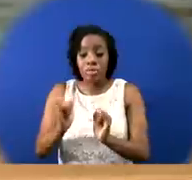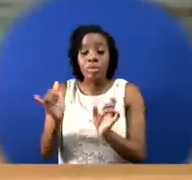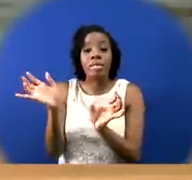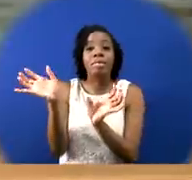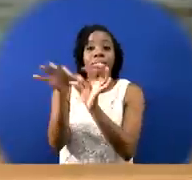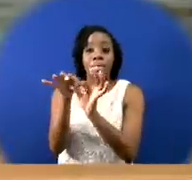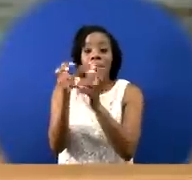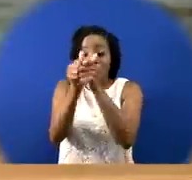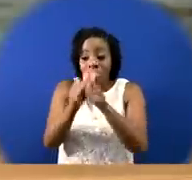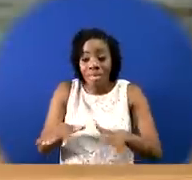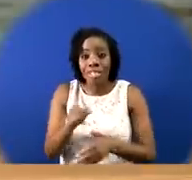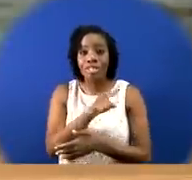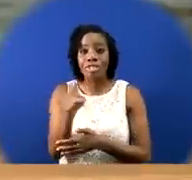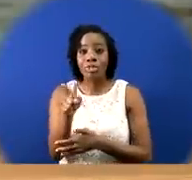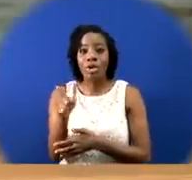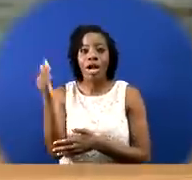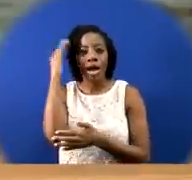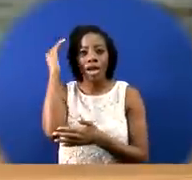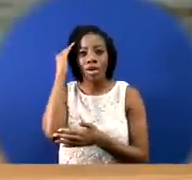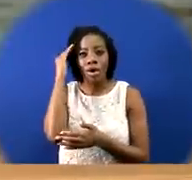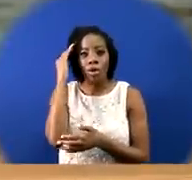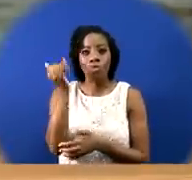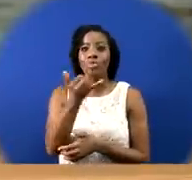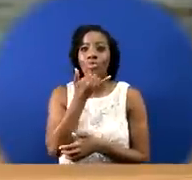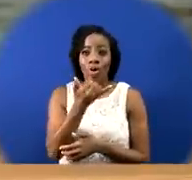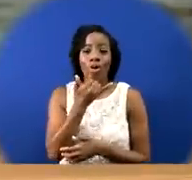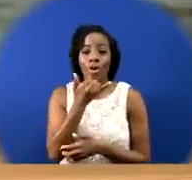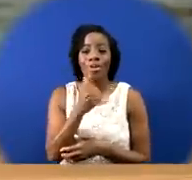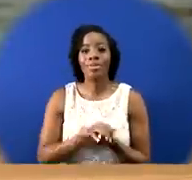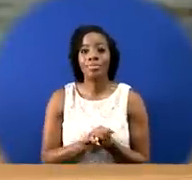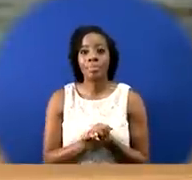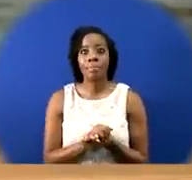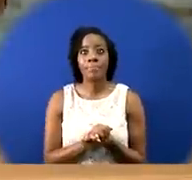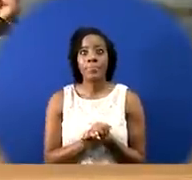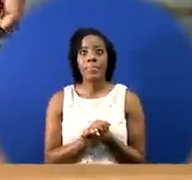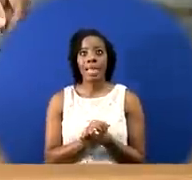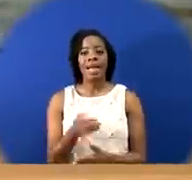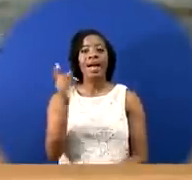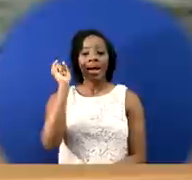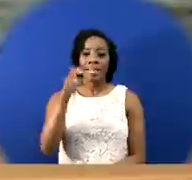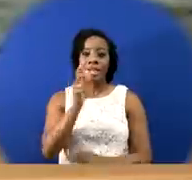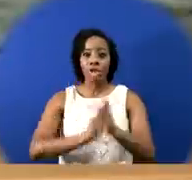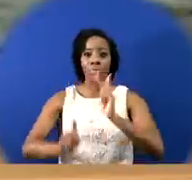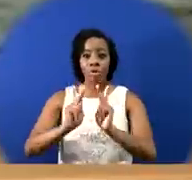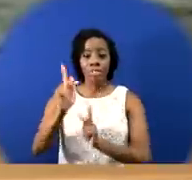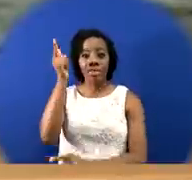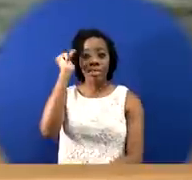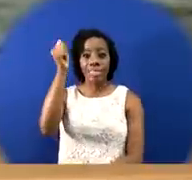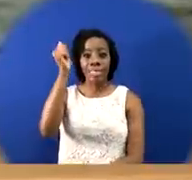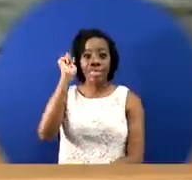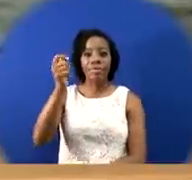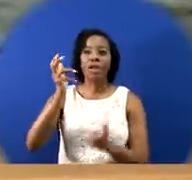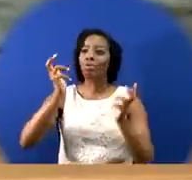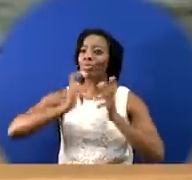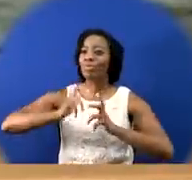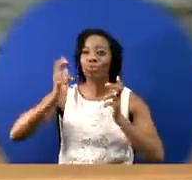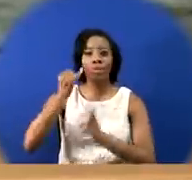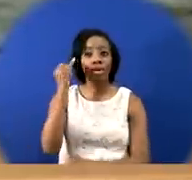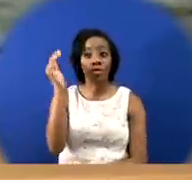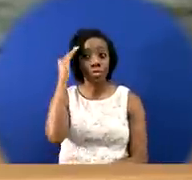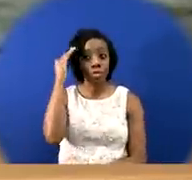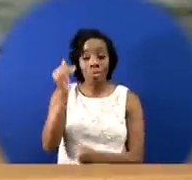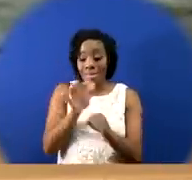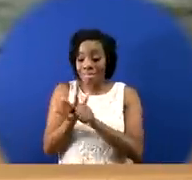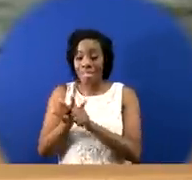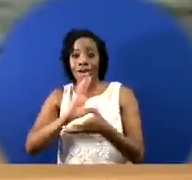you up, even though I know how jacked up you really are. I just need somebody to just testify. Man, if you knew my whole story,